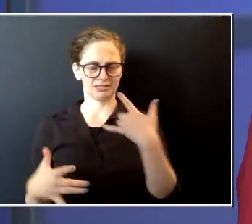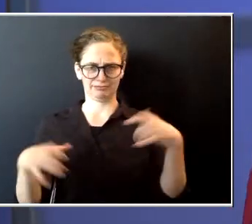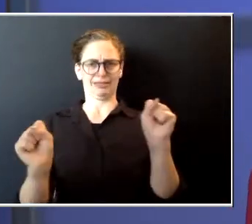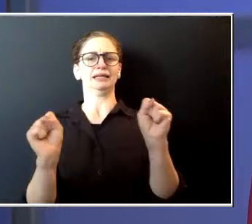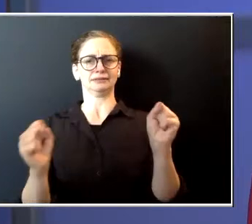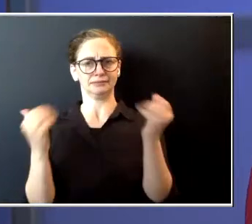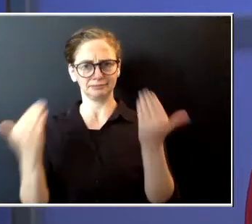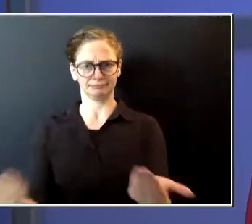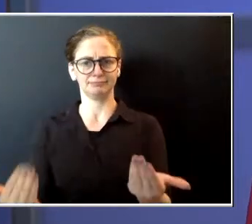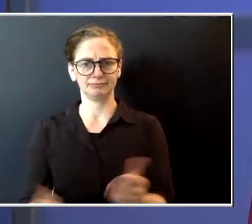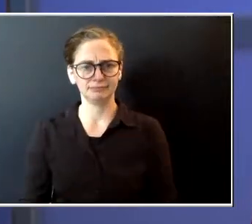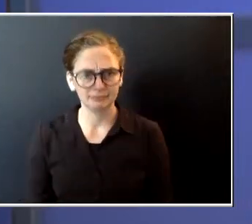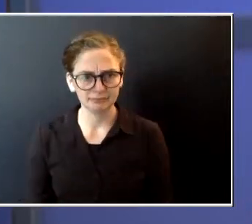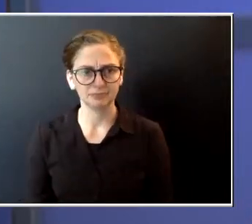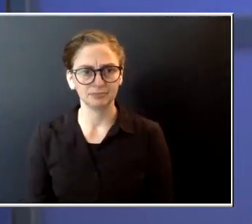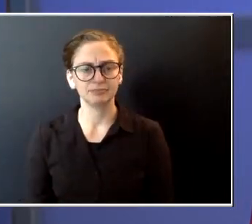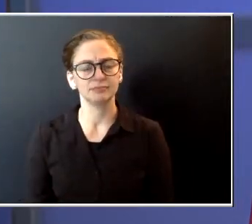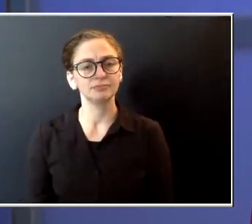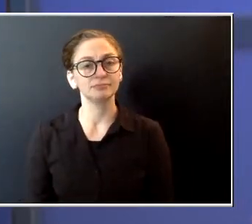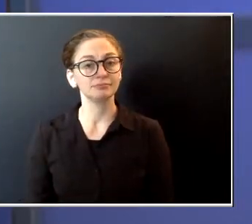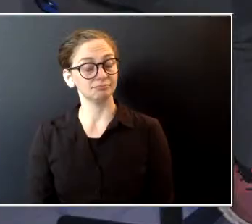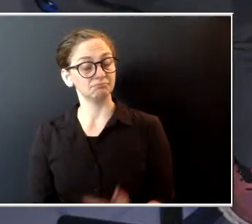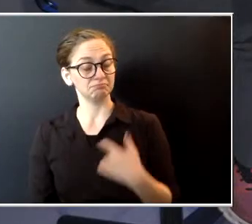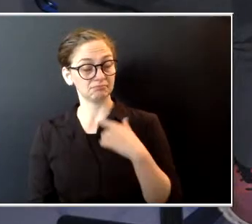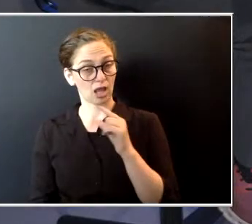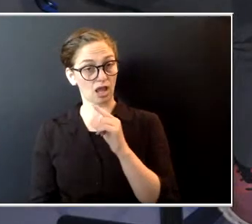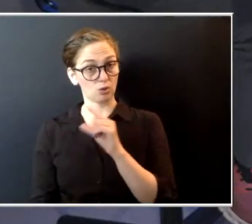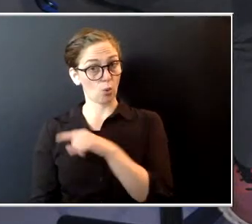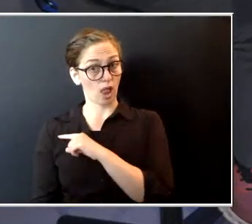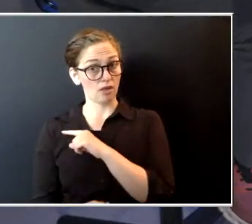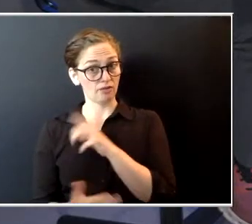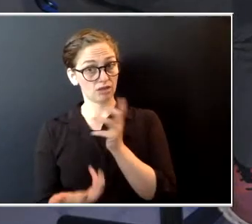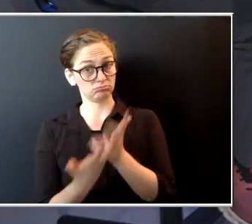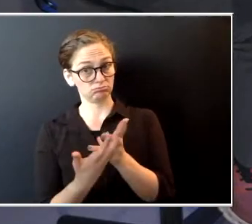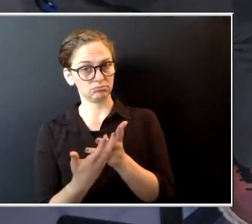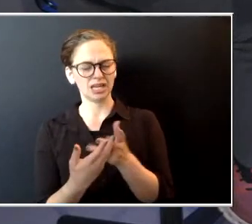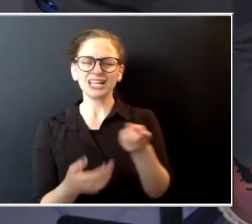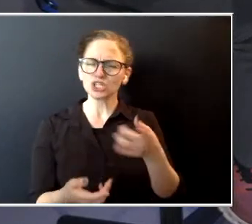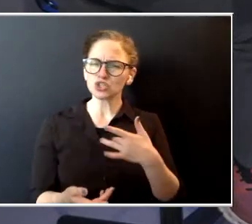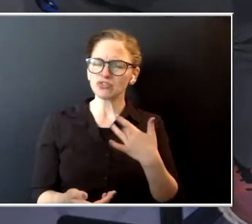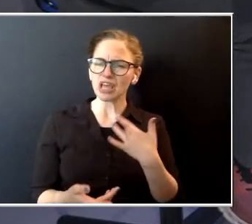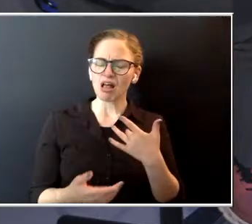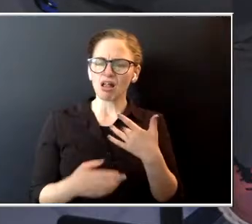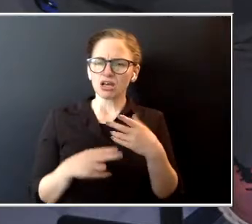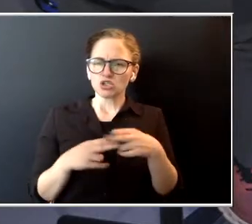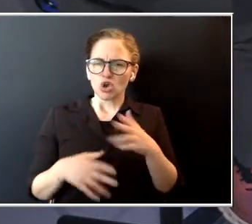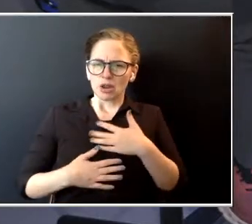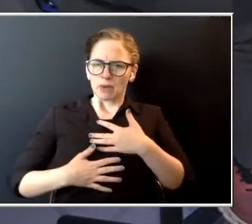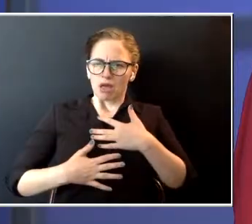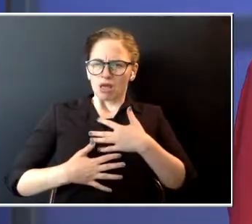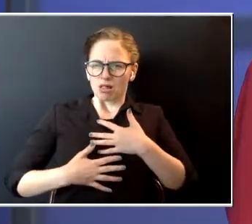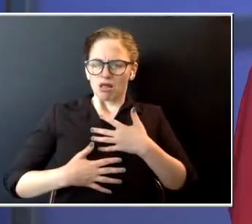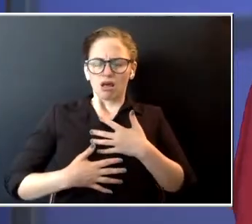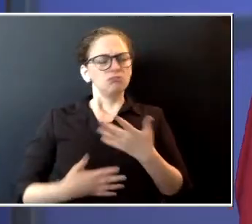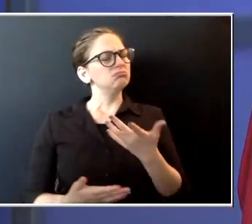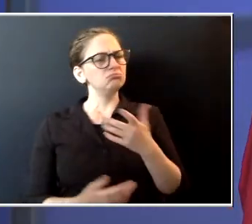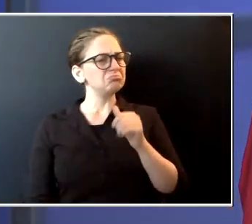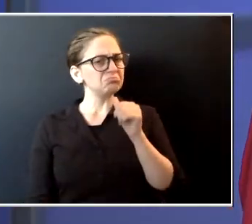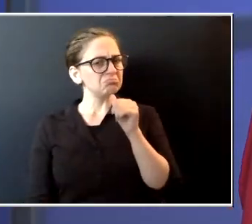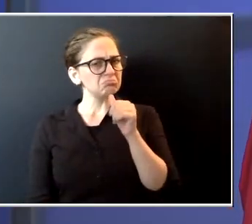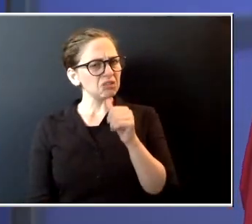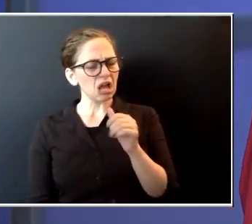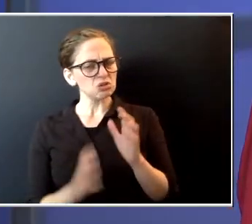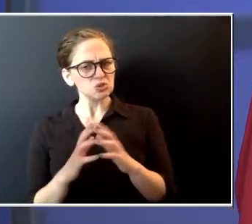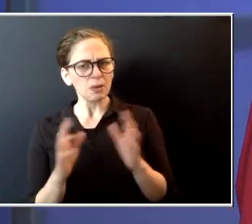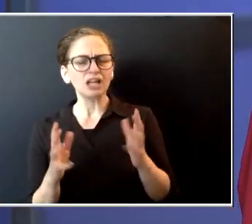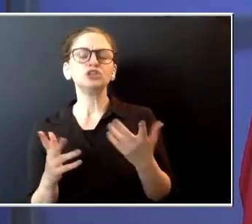so I qualified. And were you feeling short of breath when you had it? Not too much, not too much, but it was gradual.